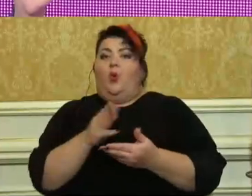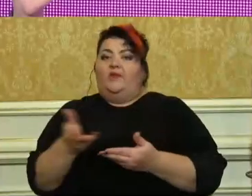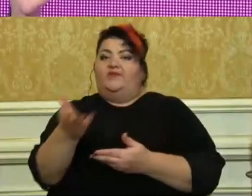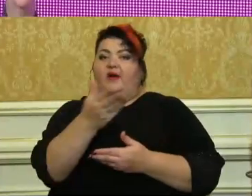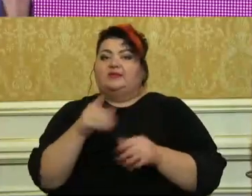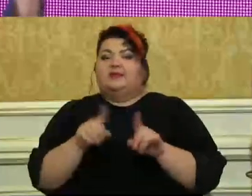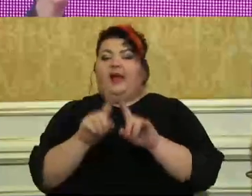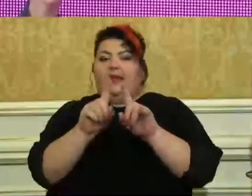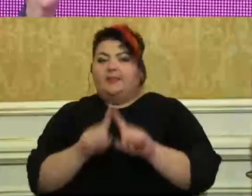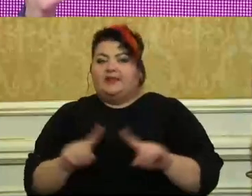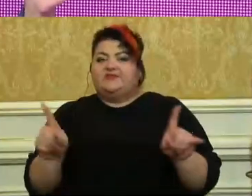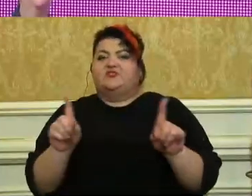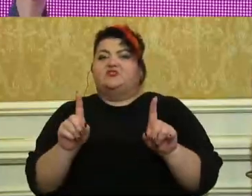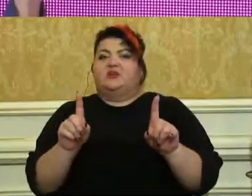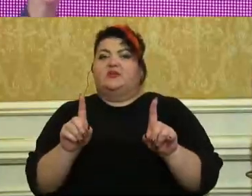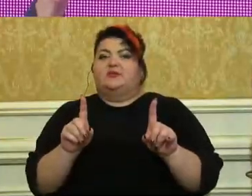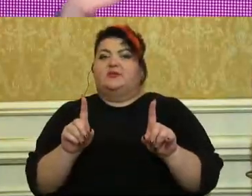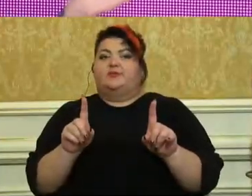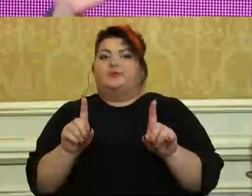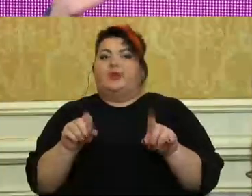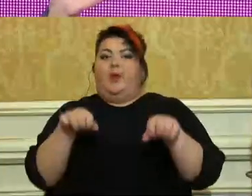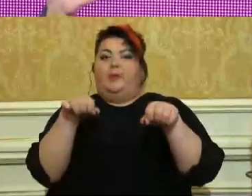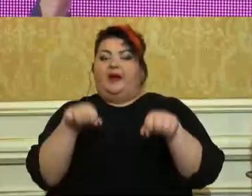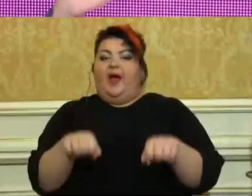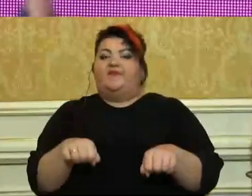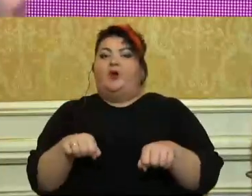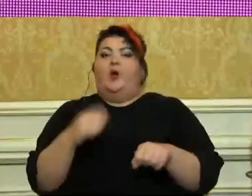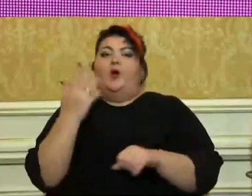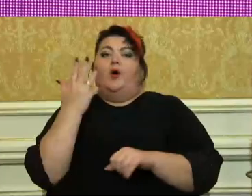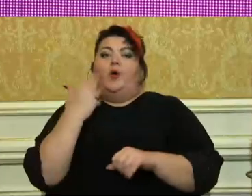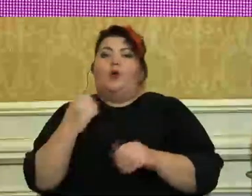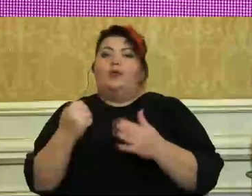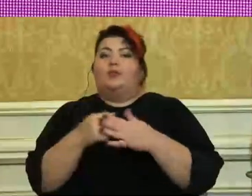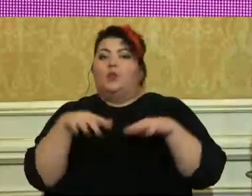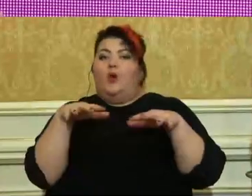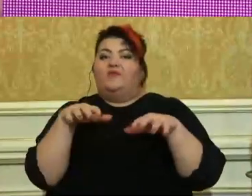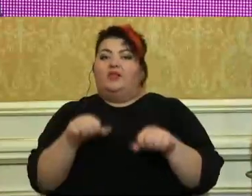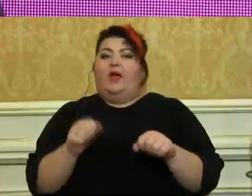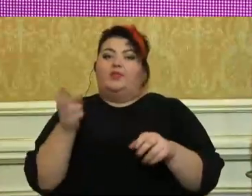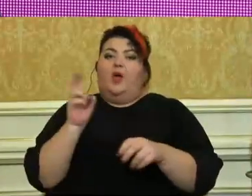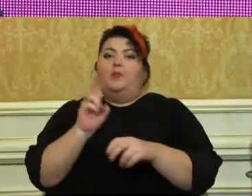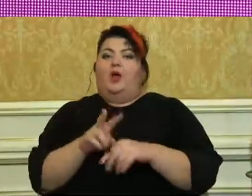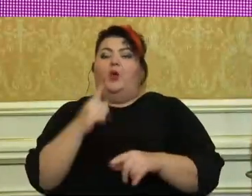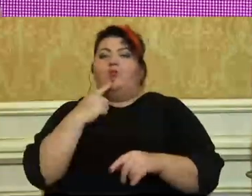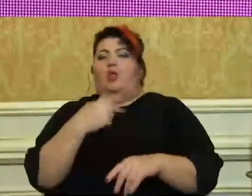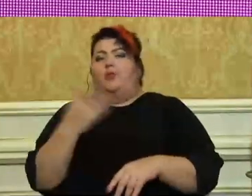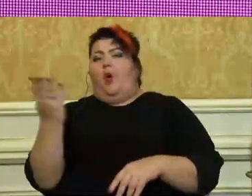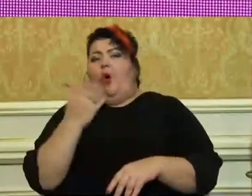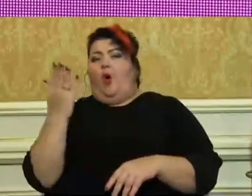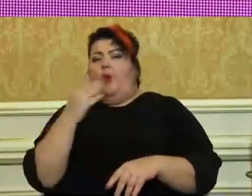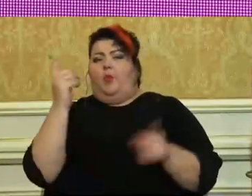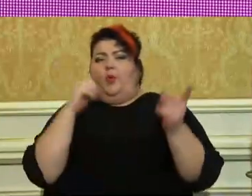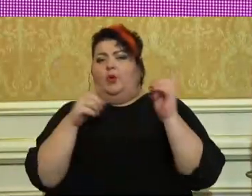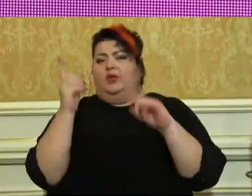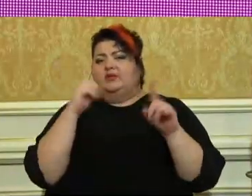populist ideology going to power or have influence on power, it affects directly women's rights.